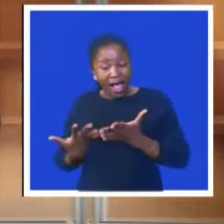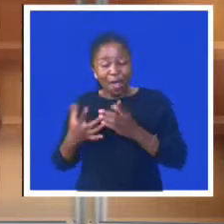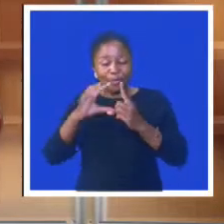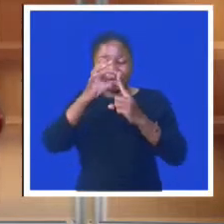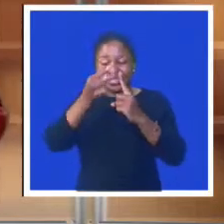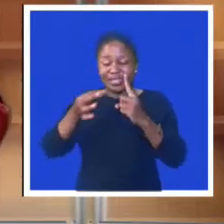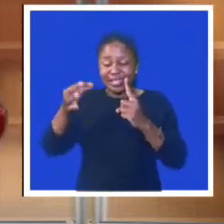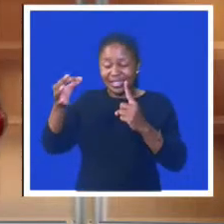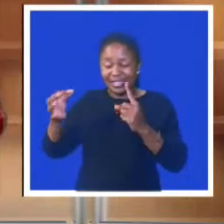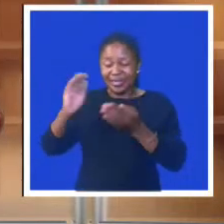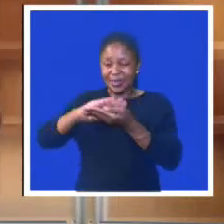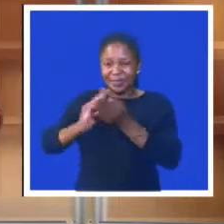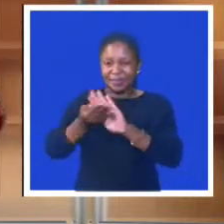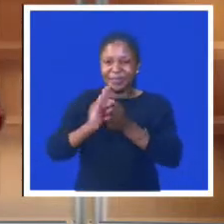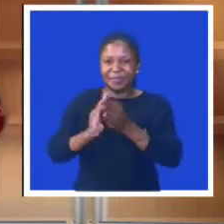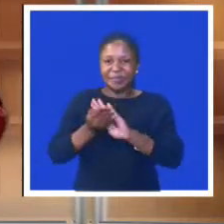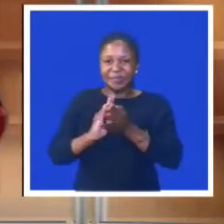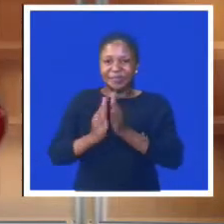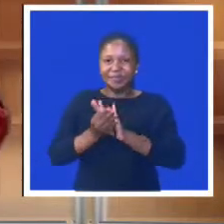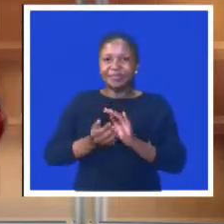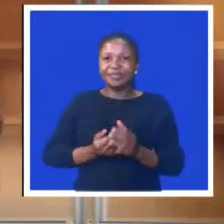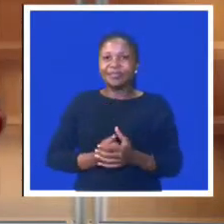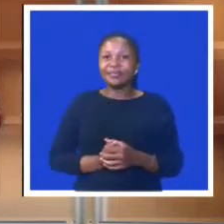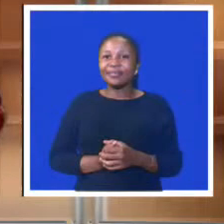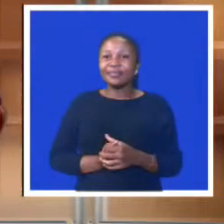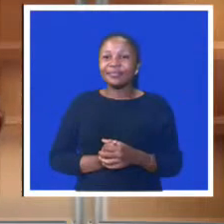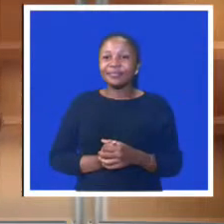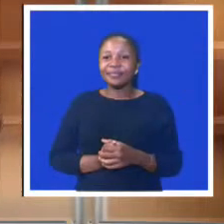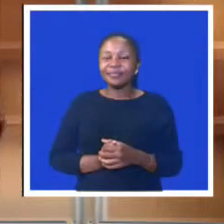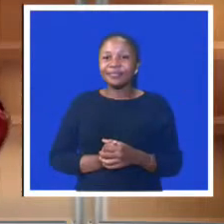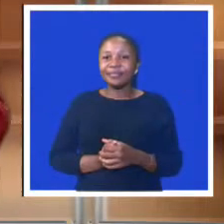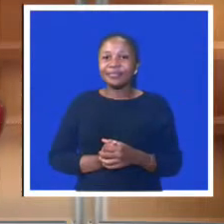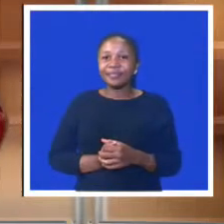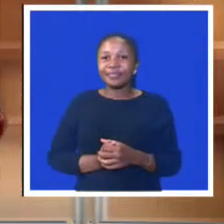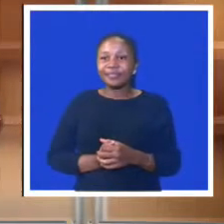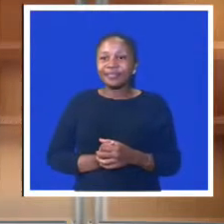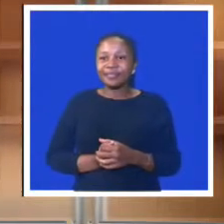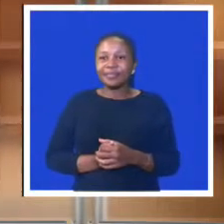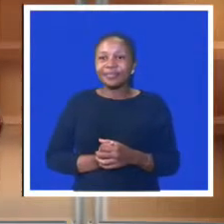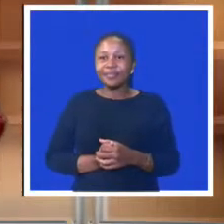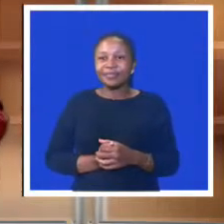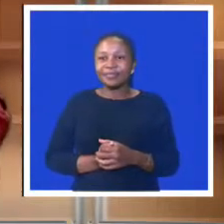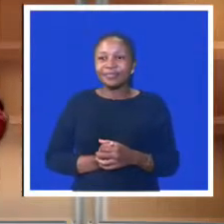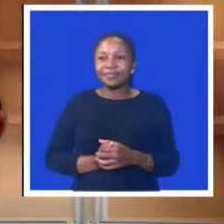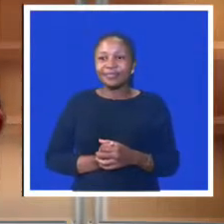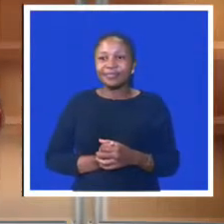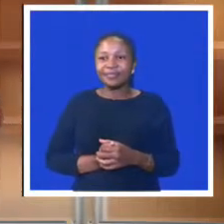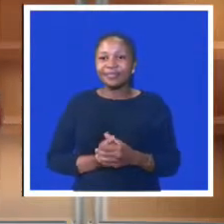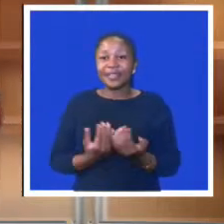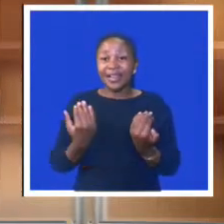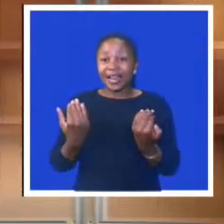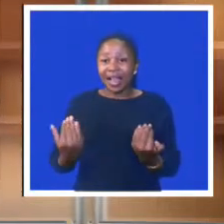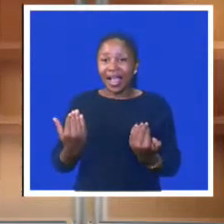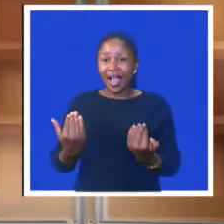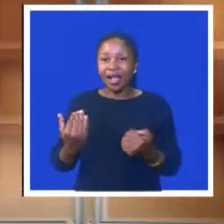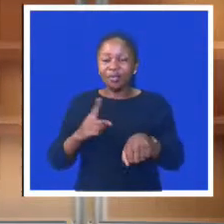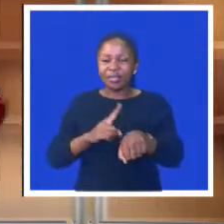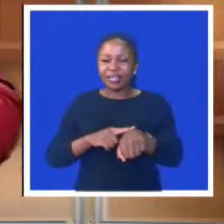sentences. Now, dear Lena, it is indeed your turn to construct some